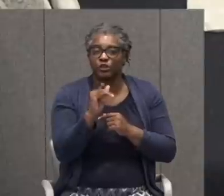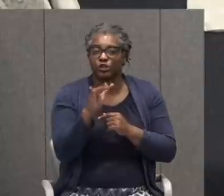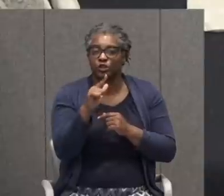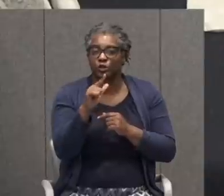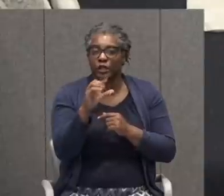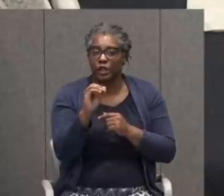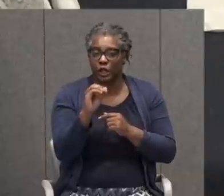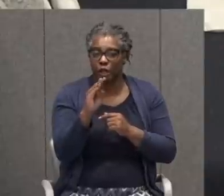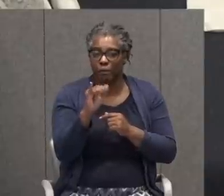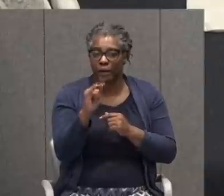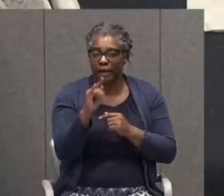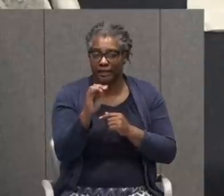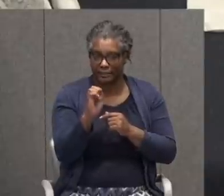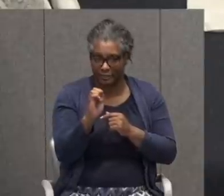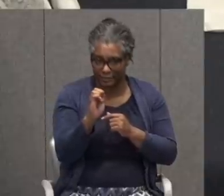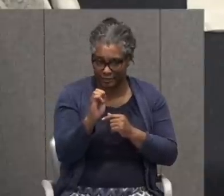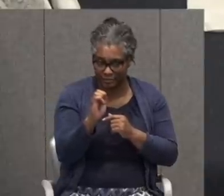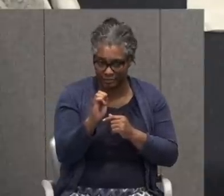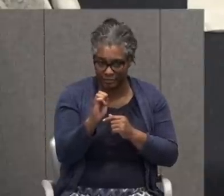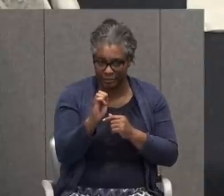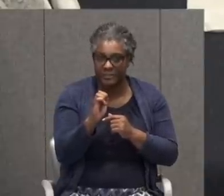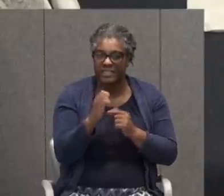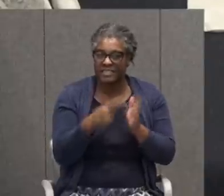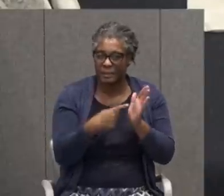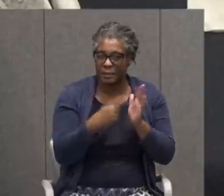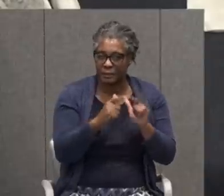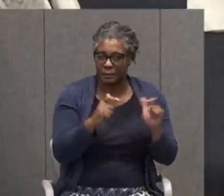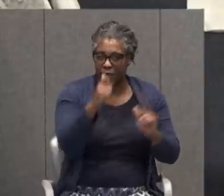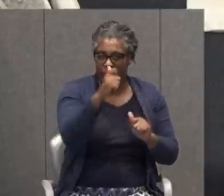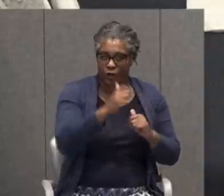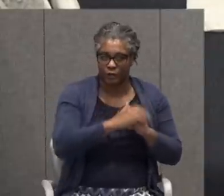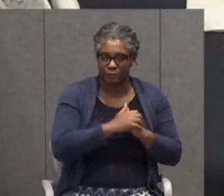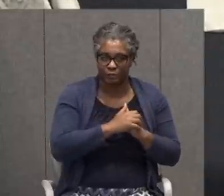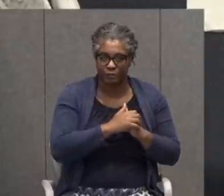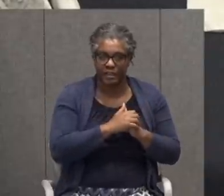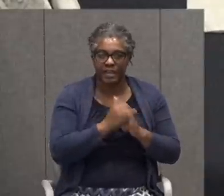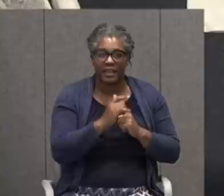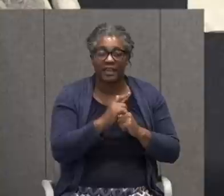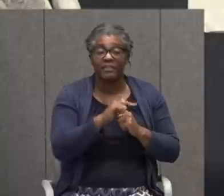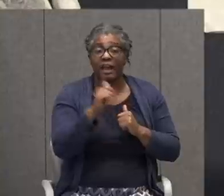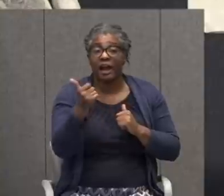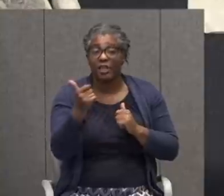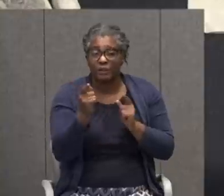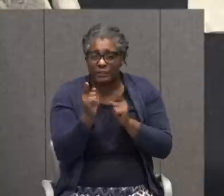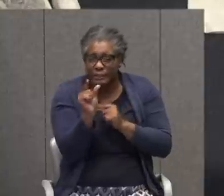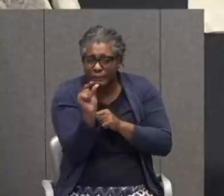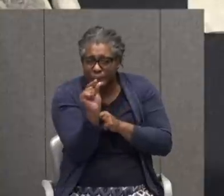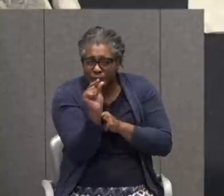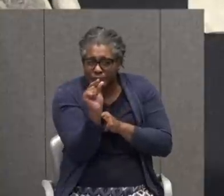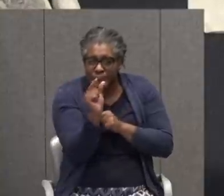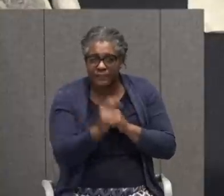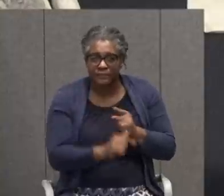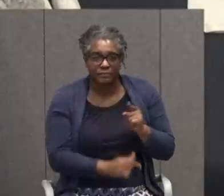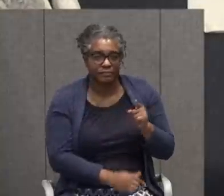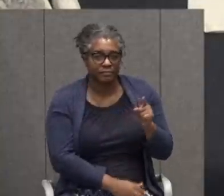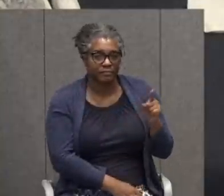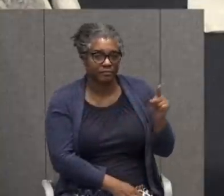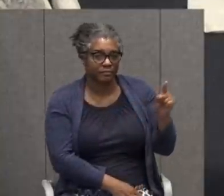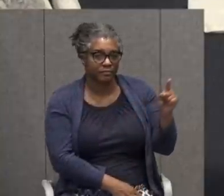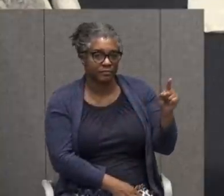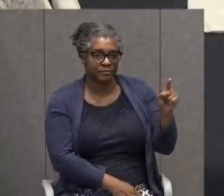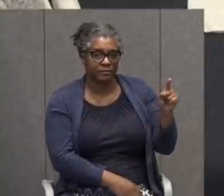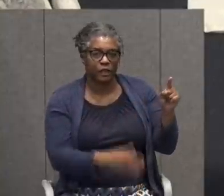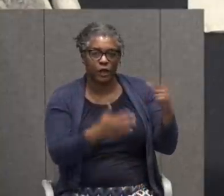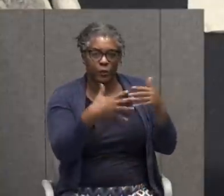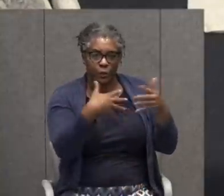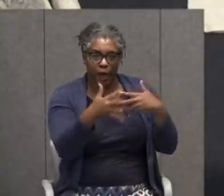little tiny one. And this is a piece of sandstone that this little guy was, when we found him, he